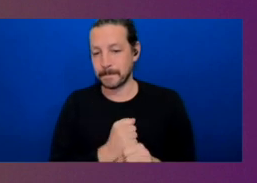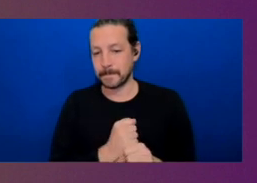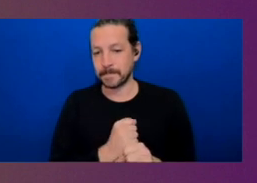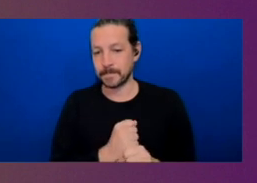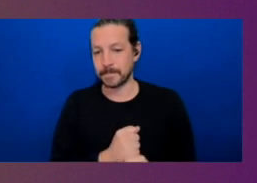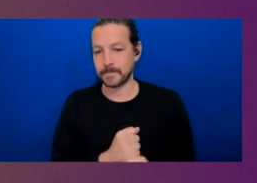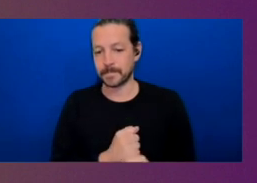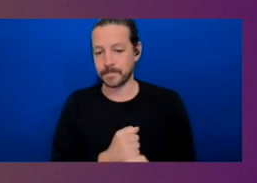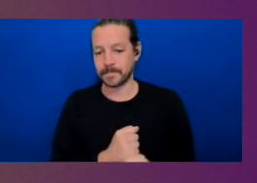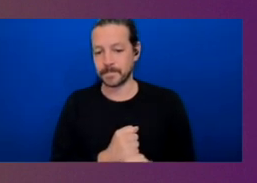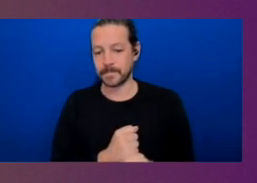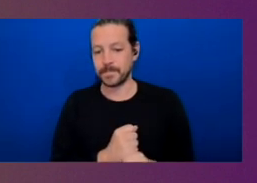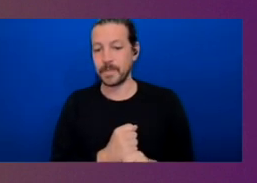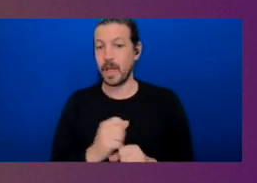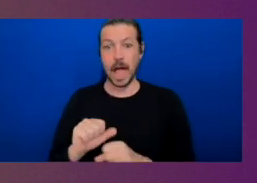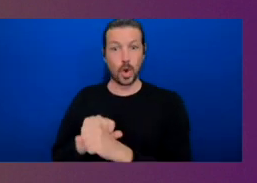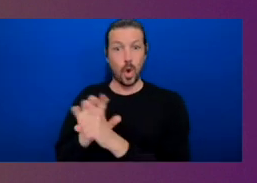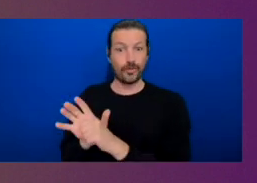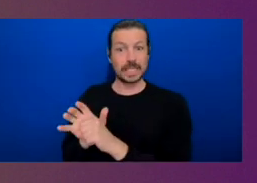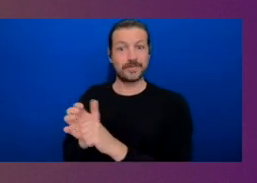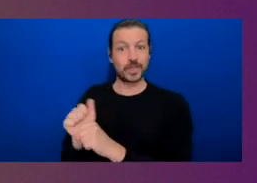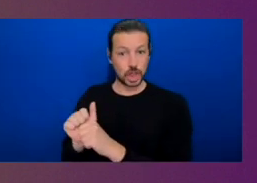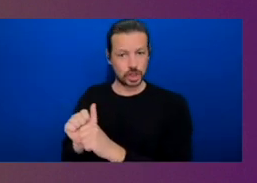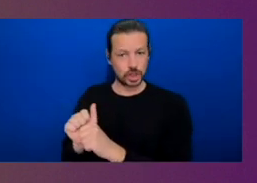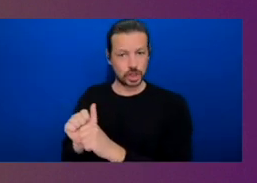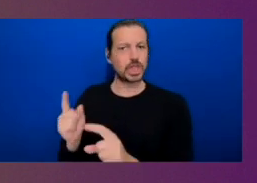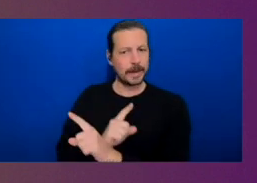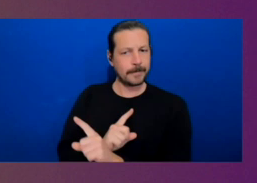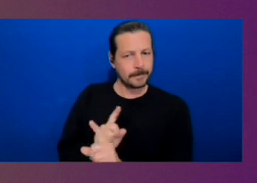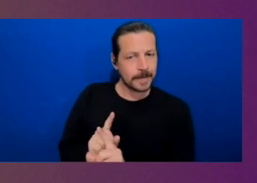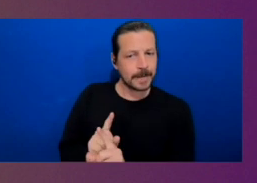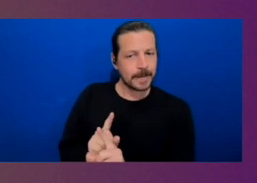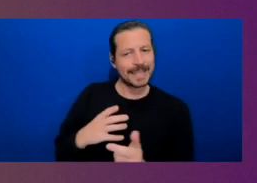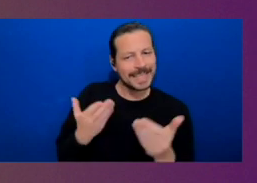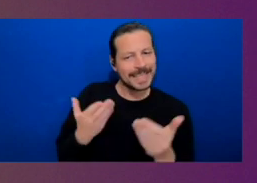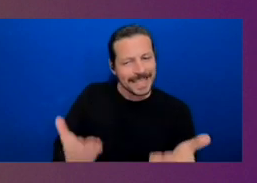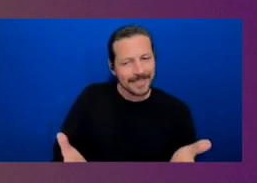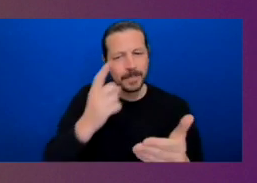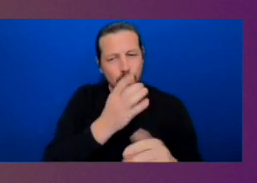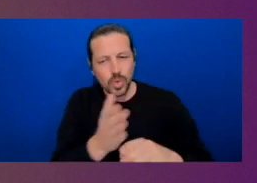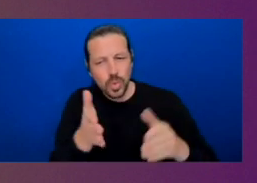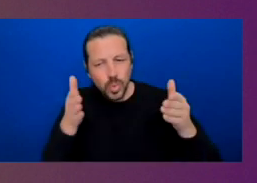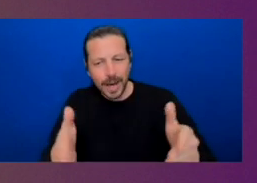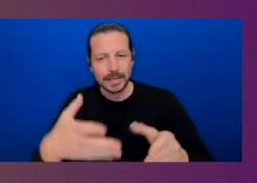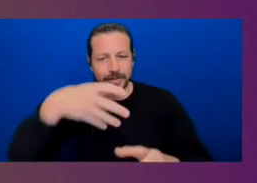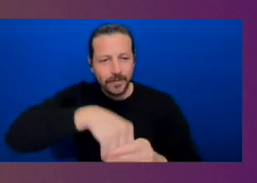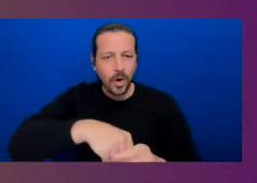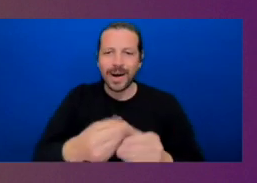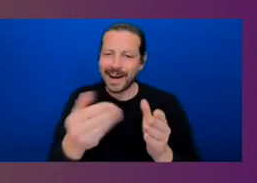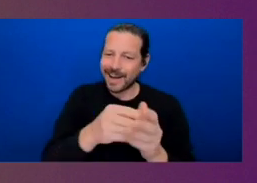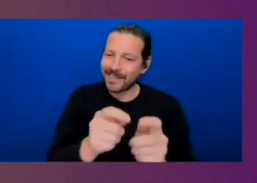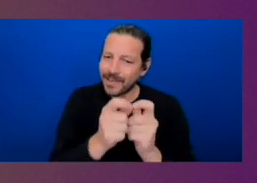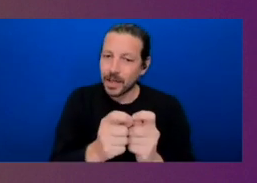the change post-COVID and giving people different ways of participating in creating value. And I think the